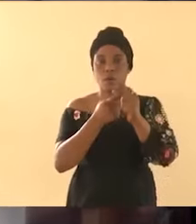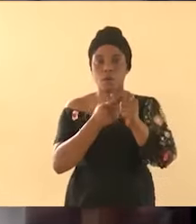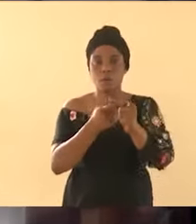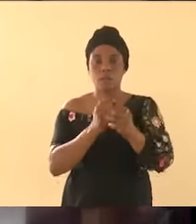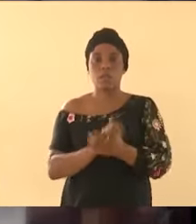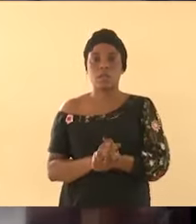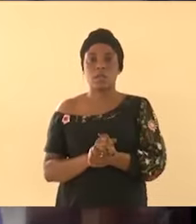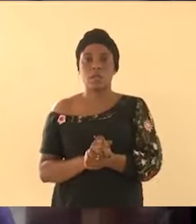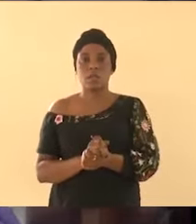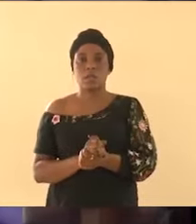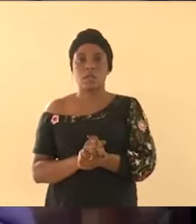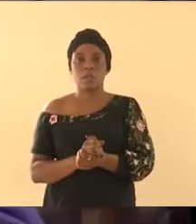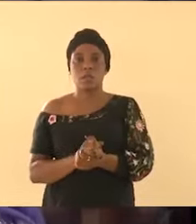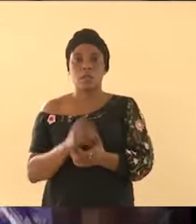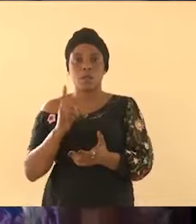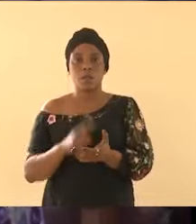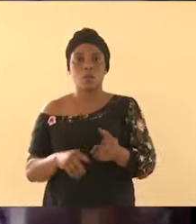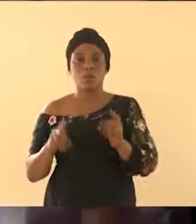Amen.